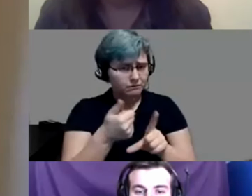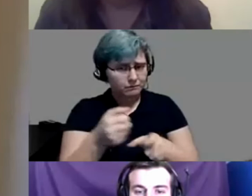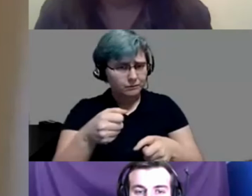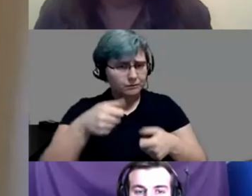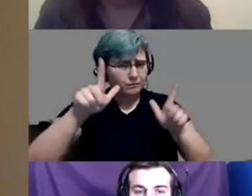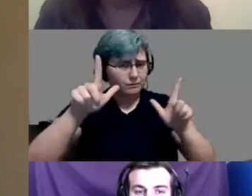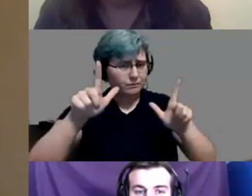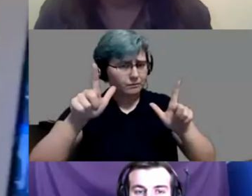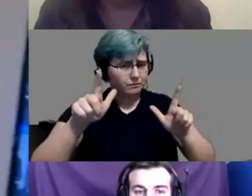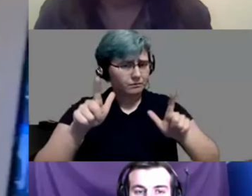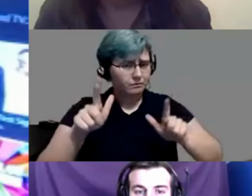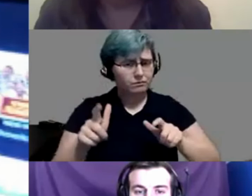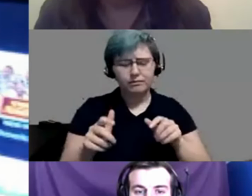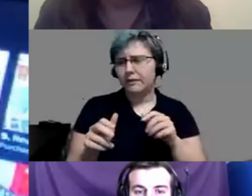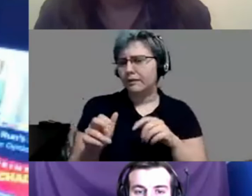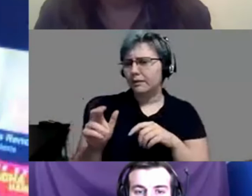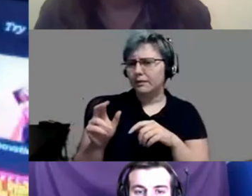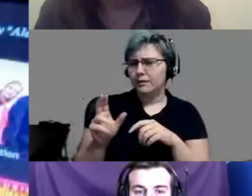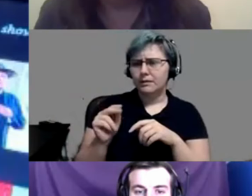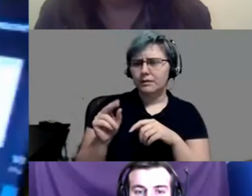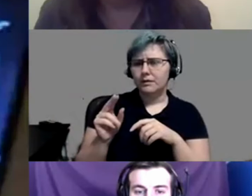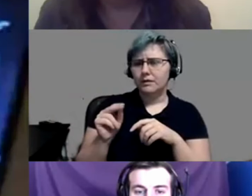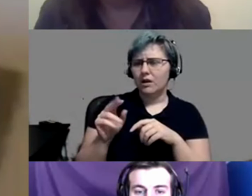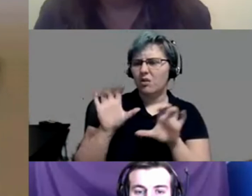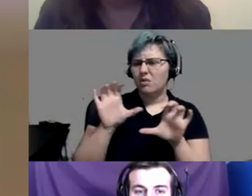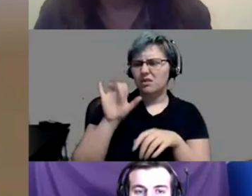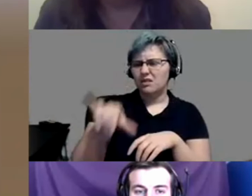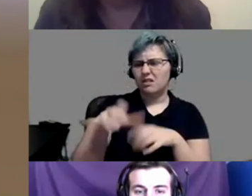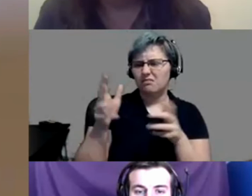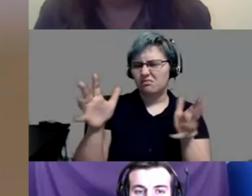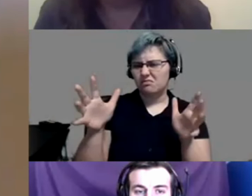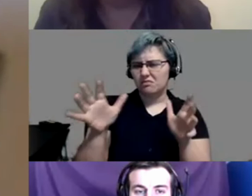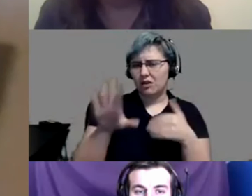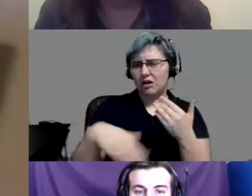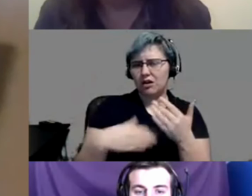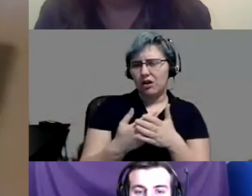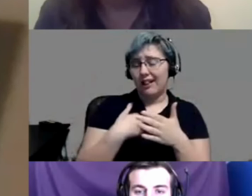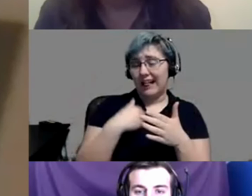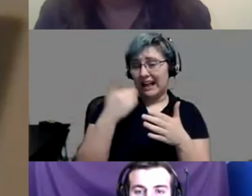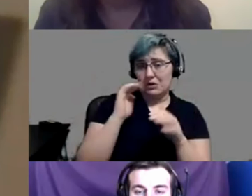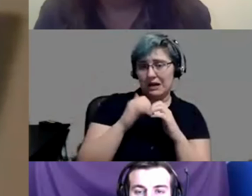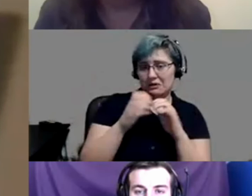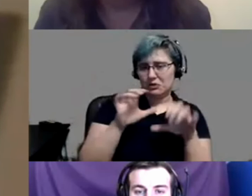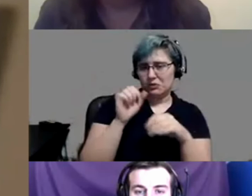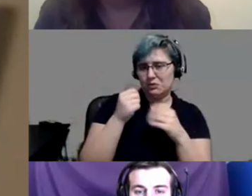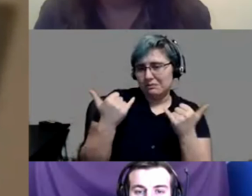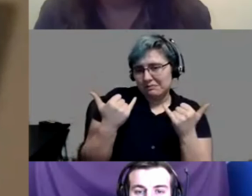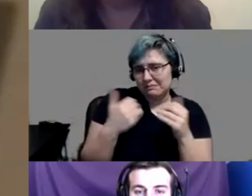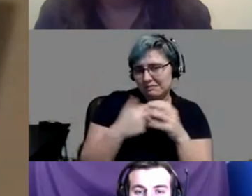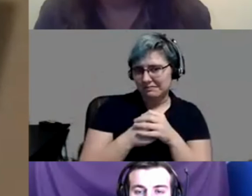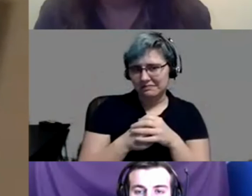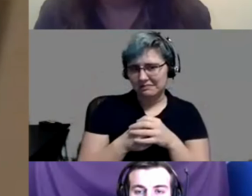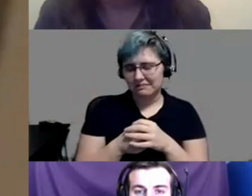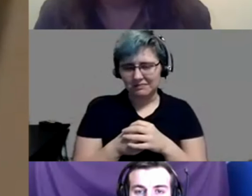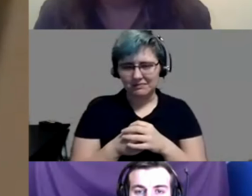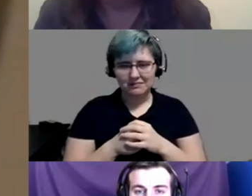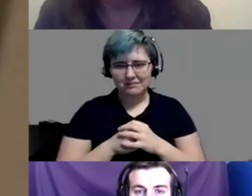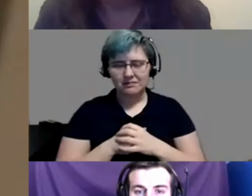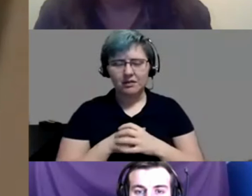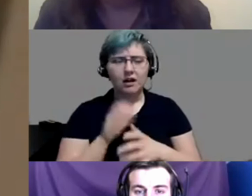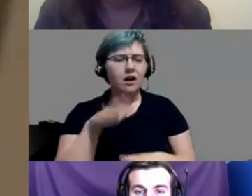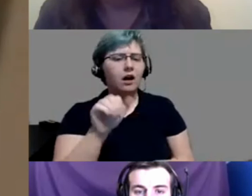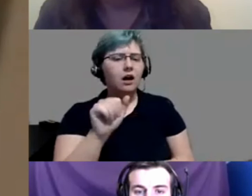It just does that. That's all that I know Huh. of it. Alexa, pull